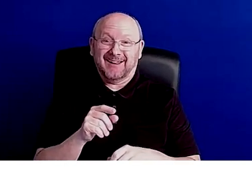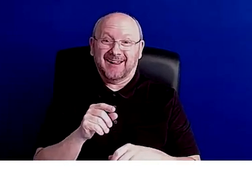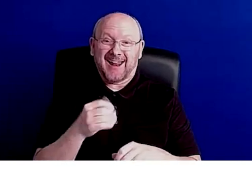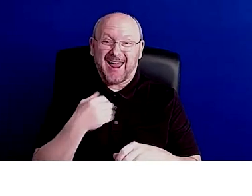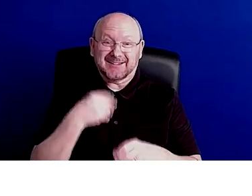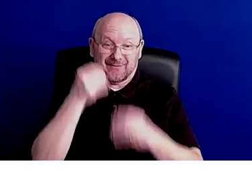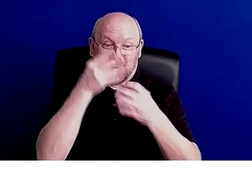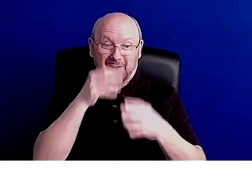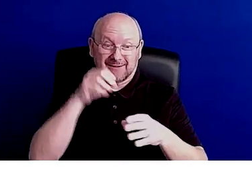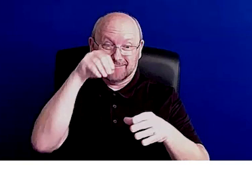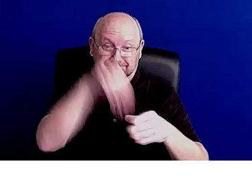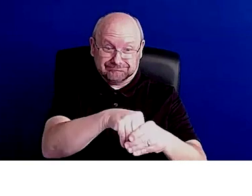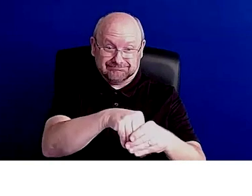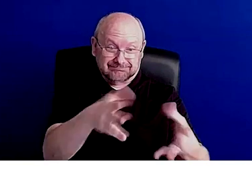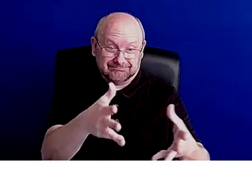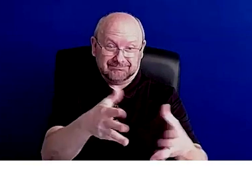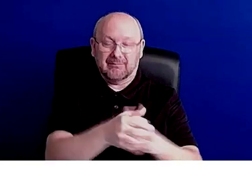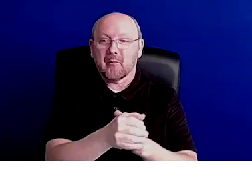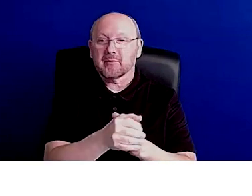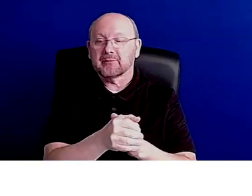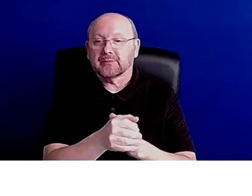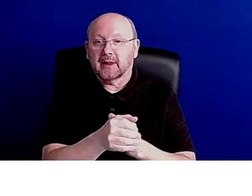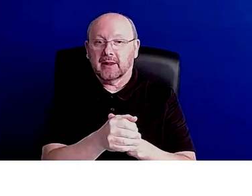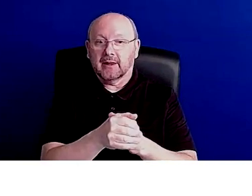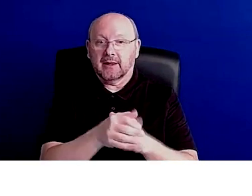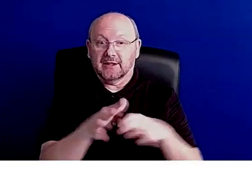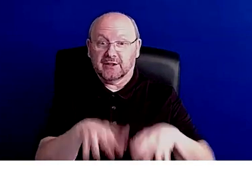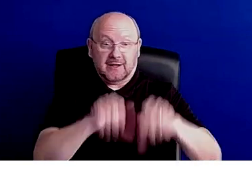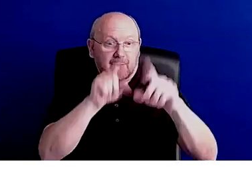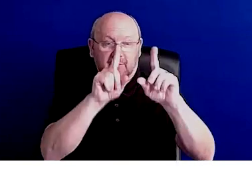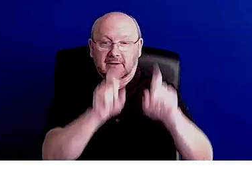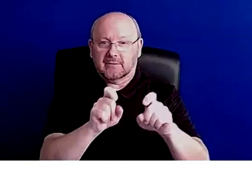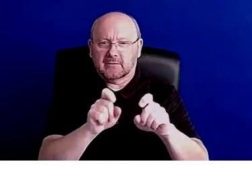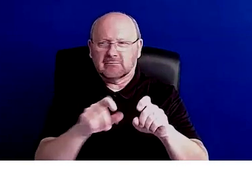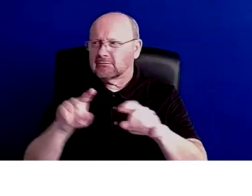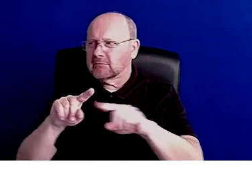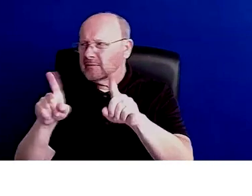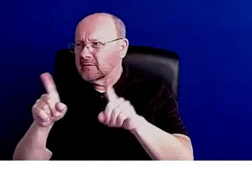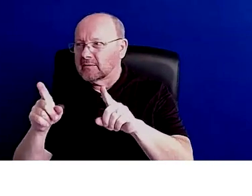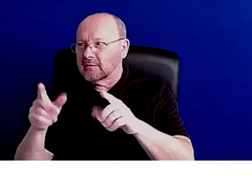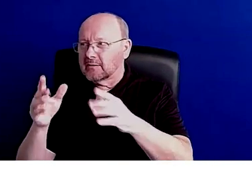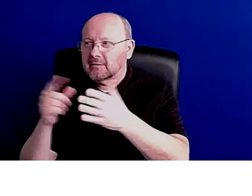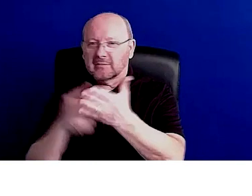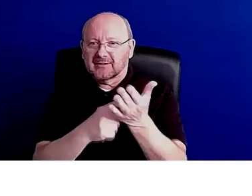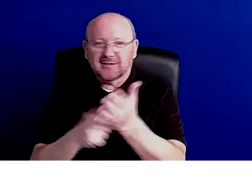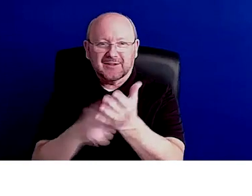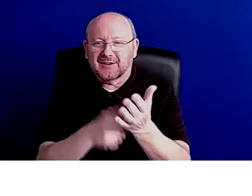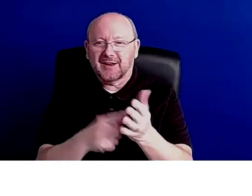test, right? It just put the test. Yeah. Do you have to have the deluxe model to feed that information, or can you feed it on the basic model?